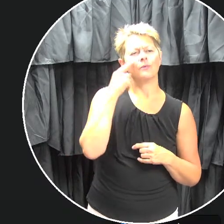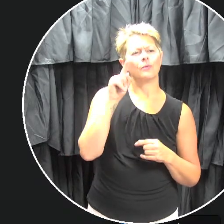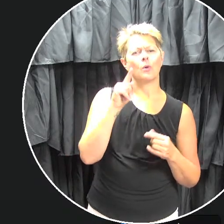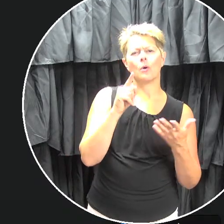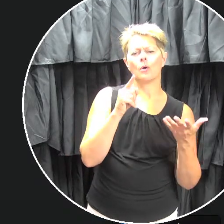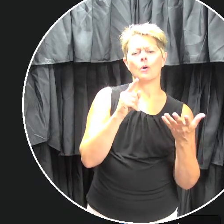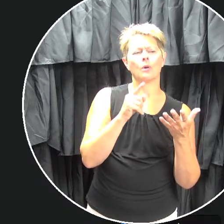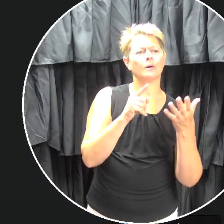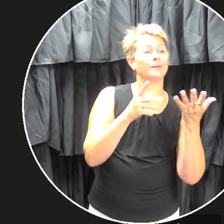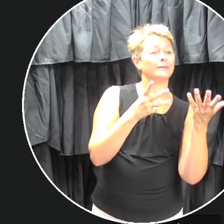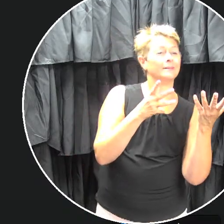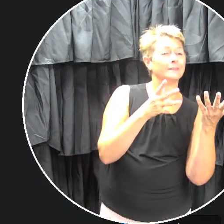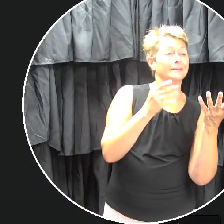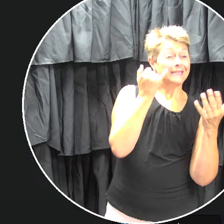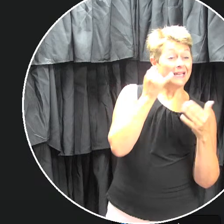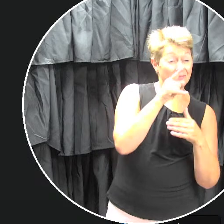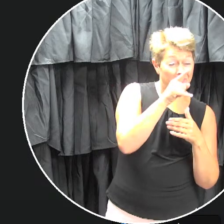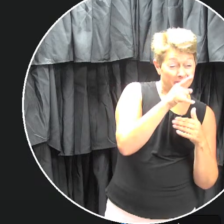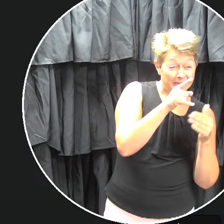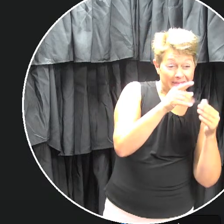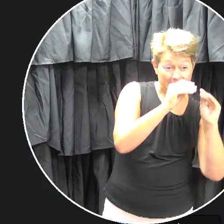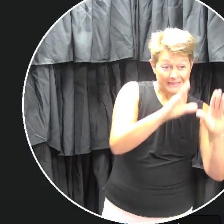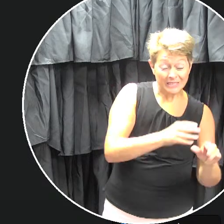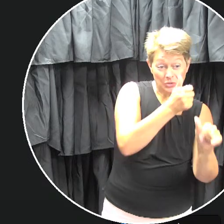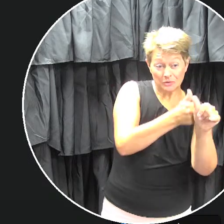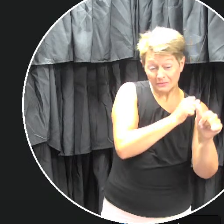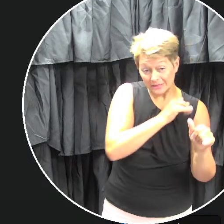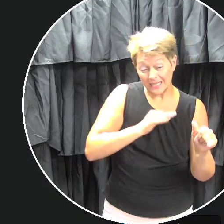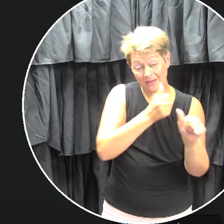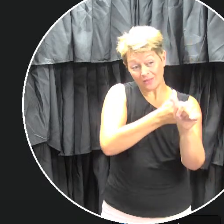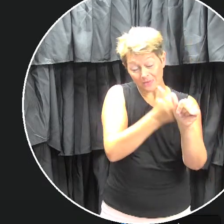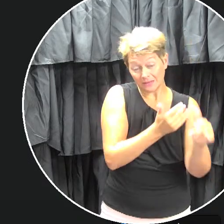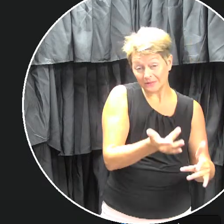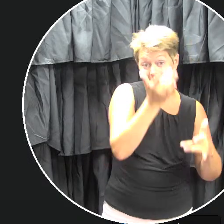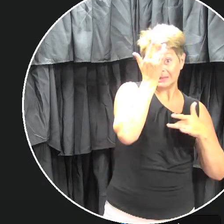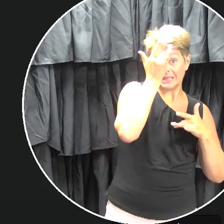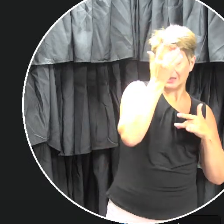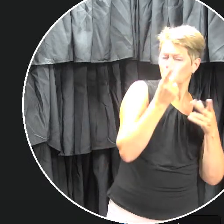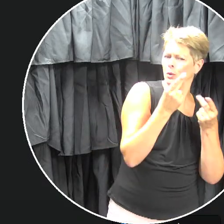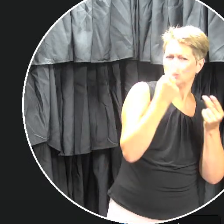stay home if they experience the COVID-19 symptoms.